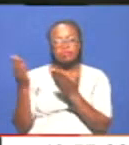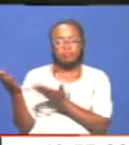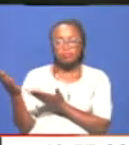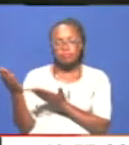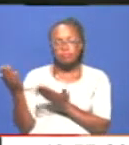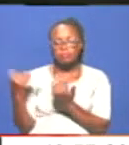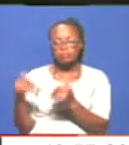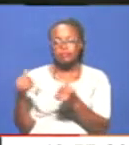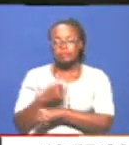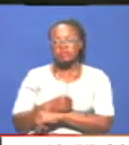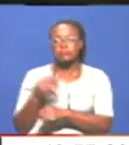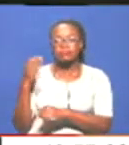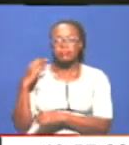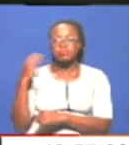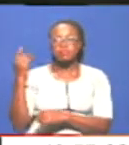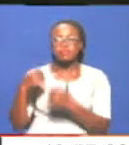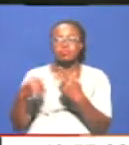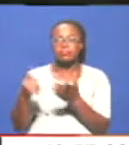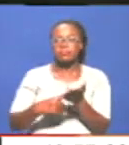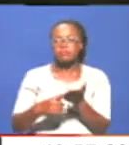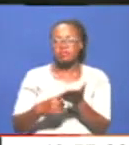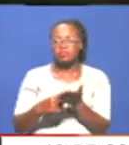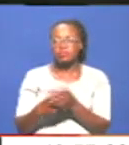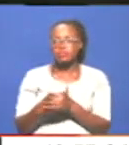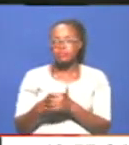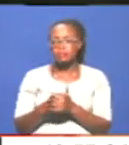school's championship and eventually winning a bronze medal for Kenya.